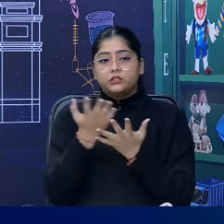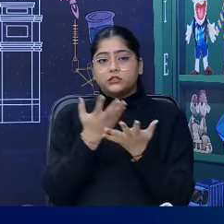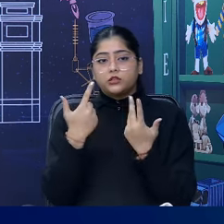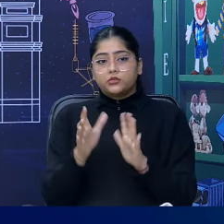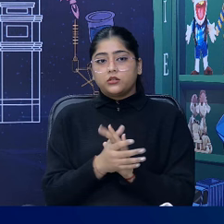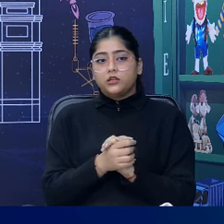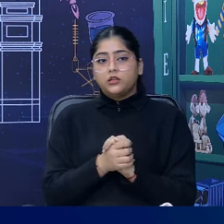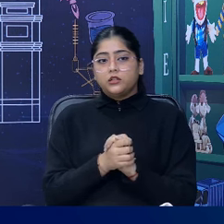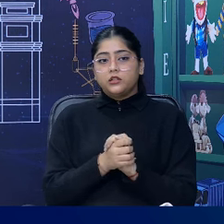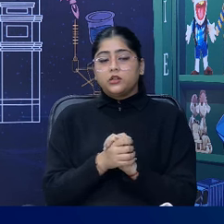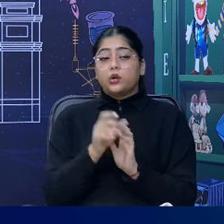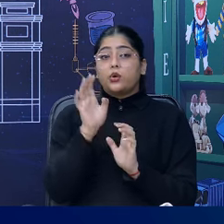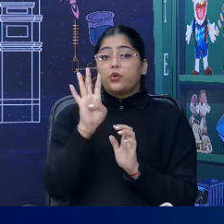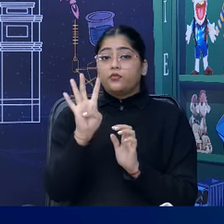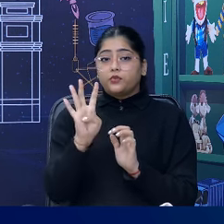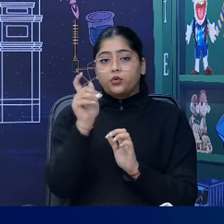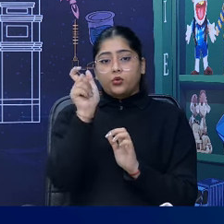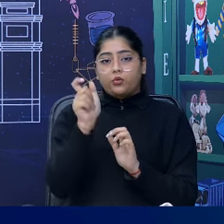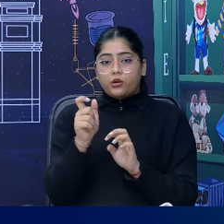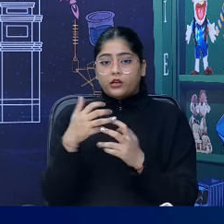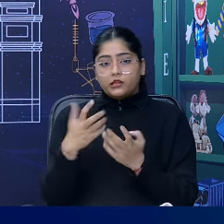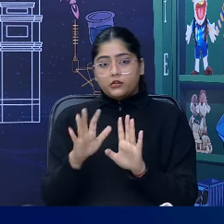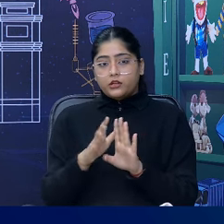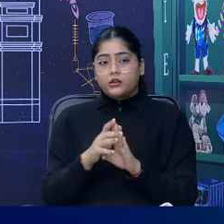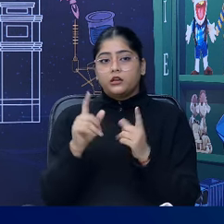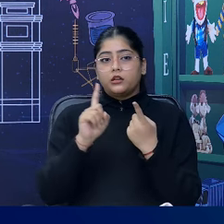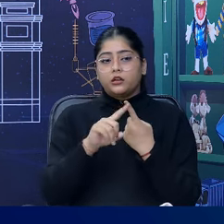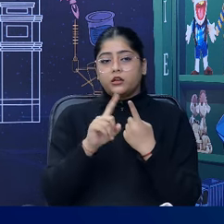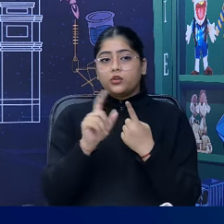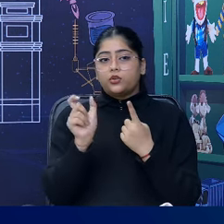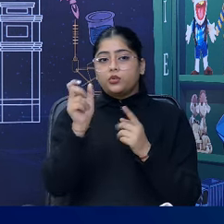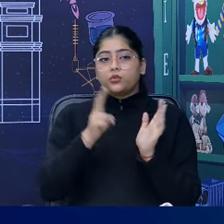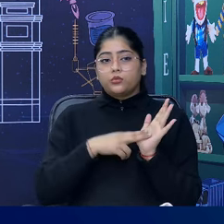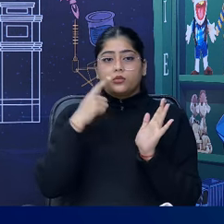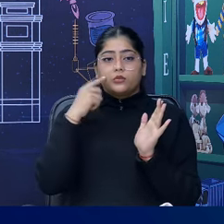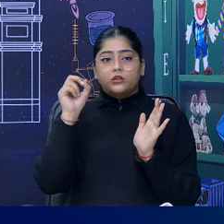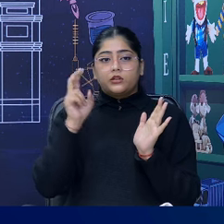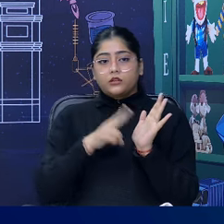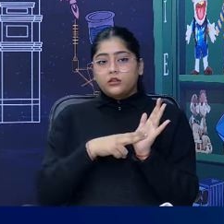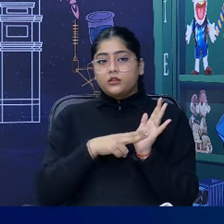So there are four keywords. The first one is union.